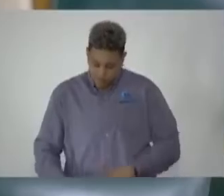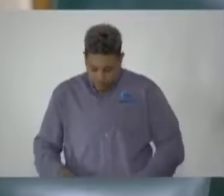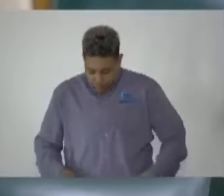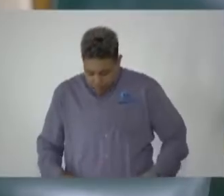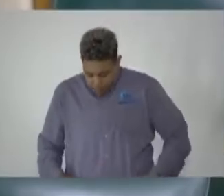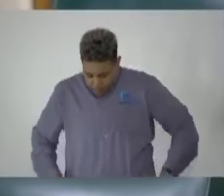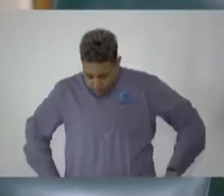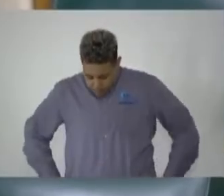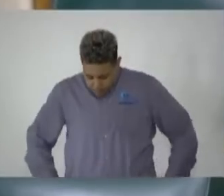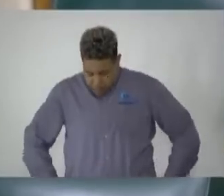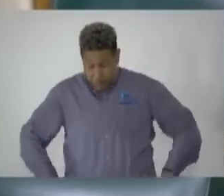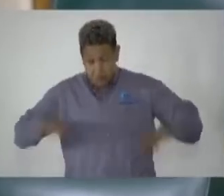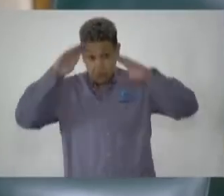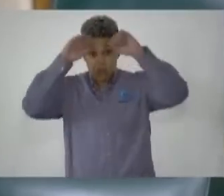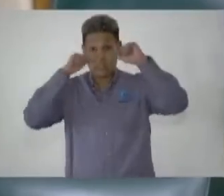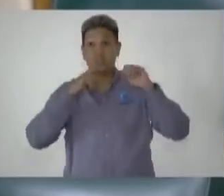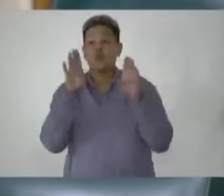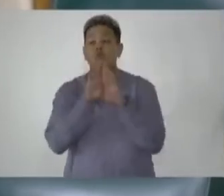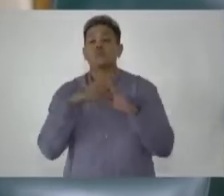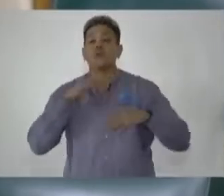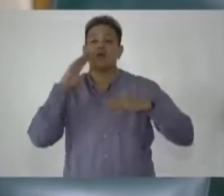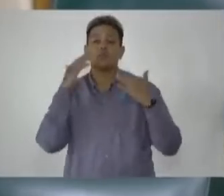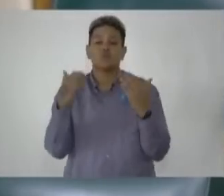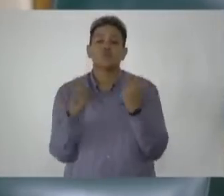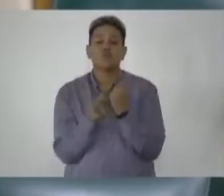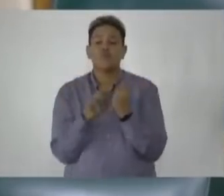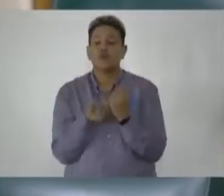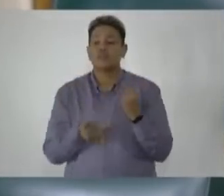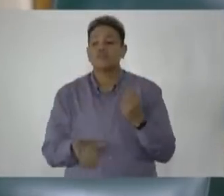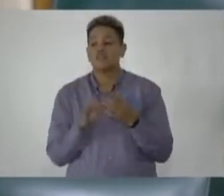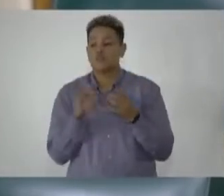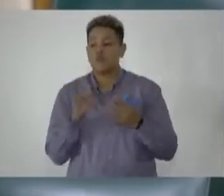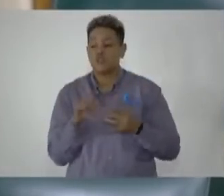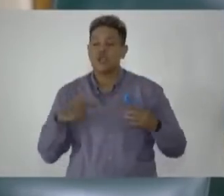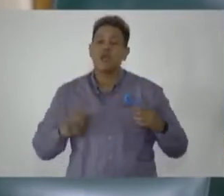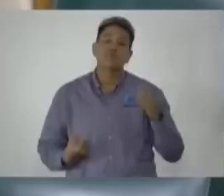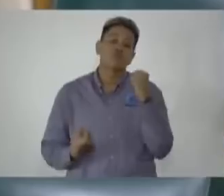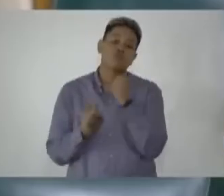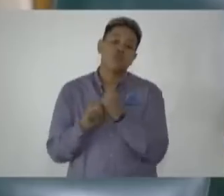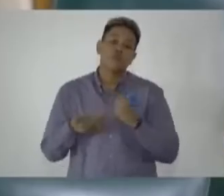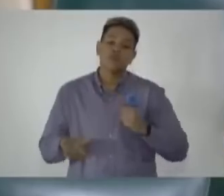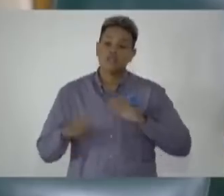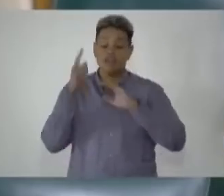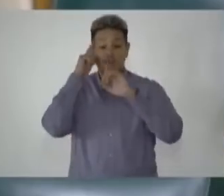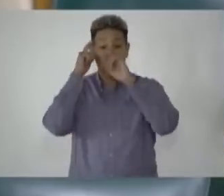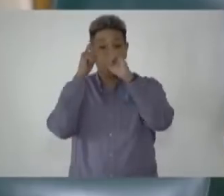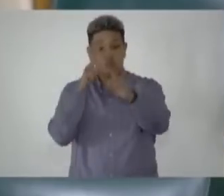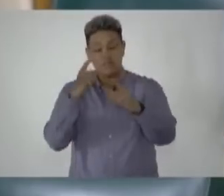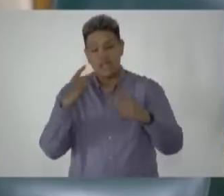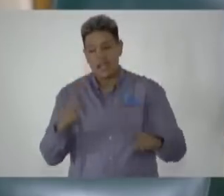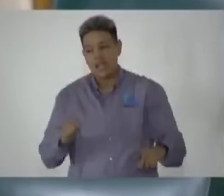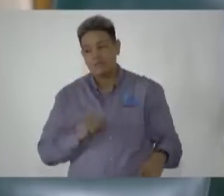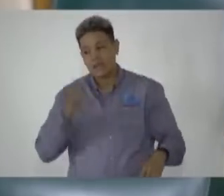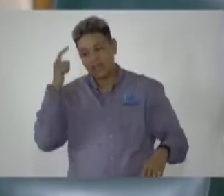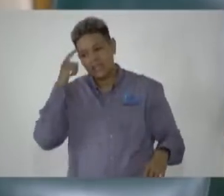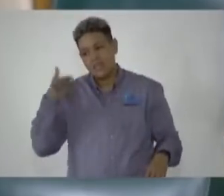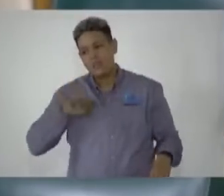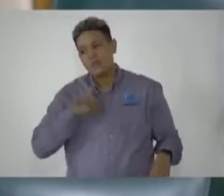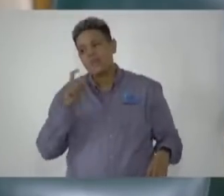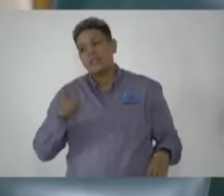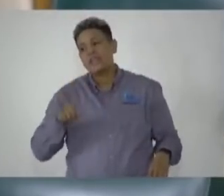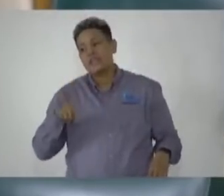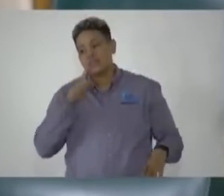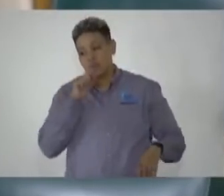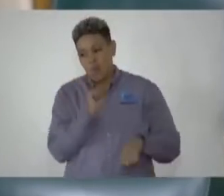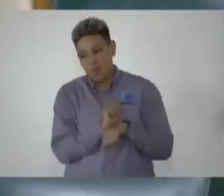closing, I'm in support of the motion. I'm in support of the objective. And I think we need to get